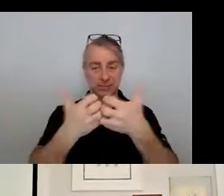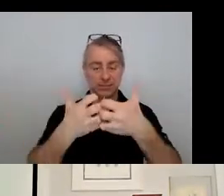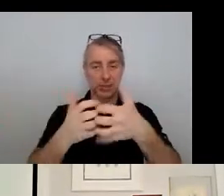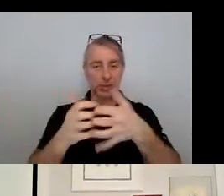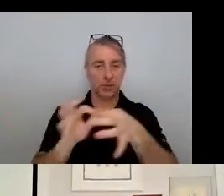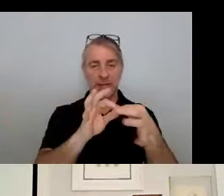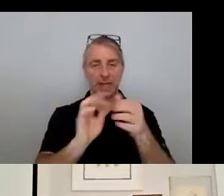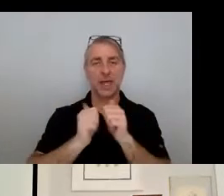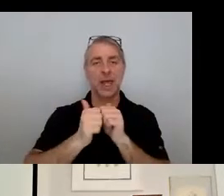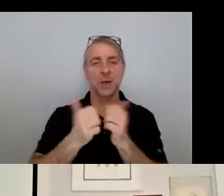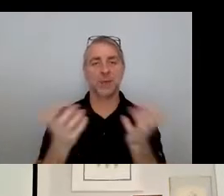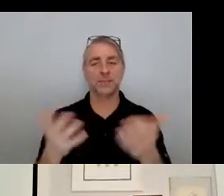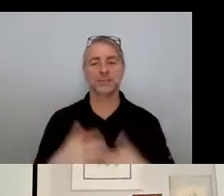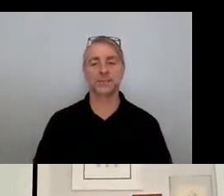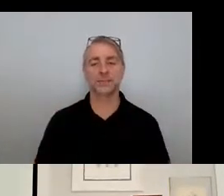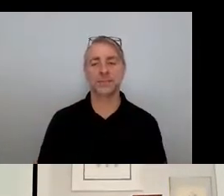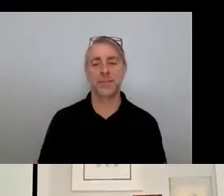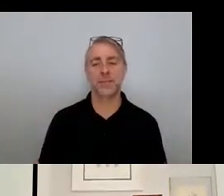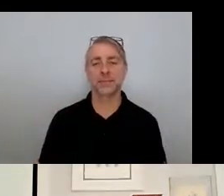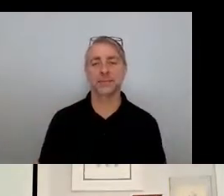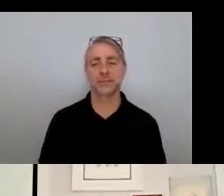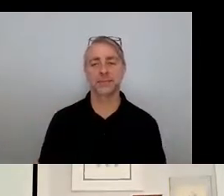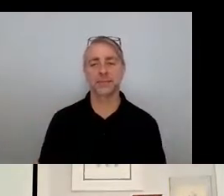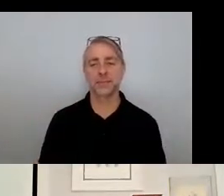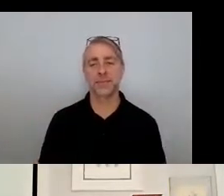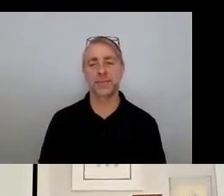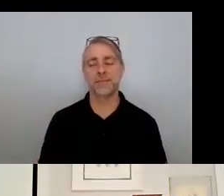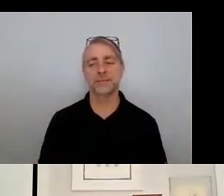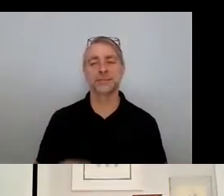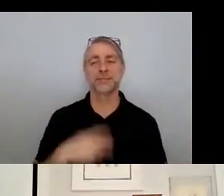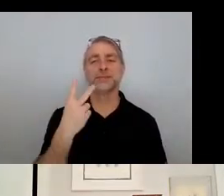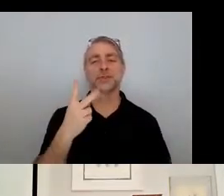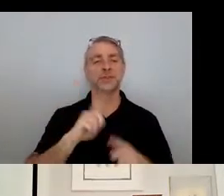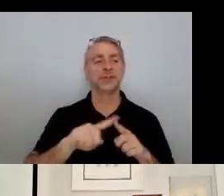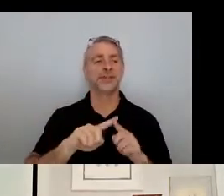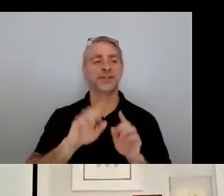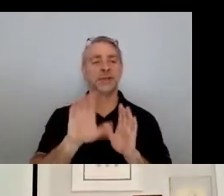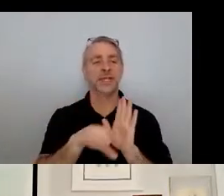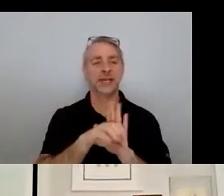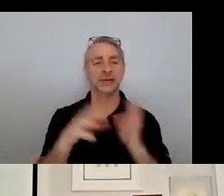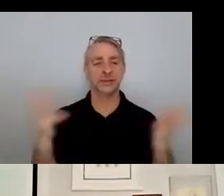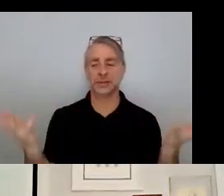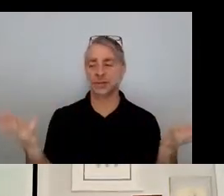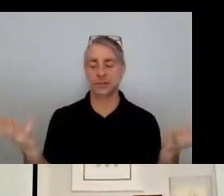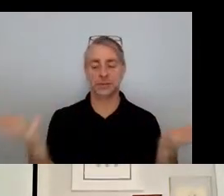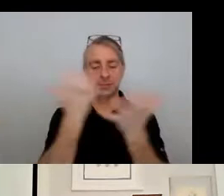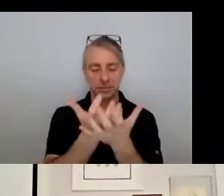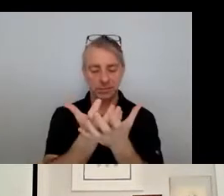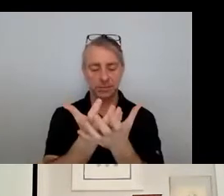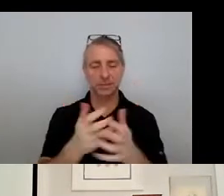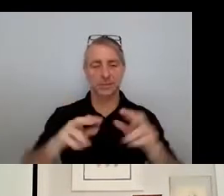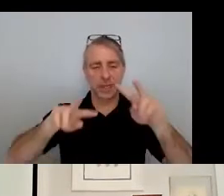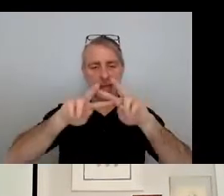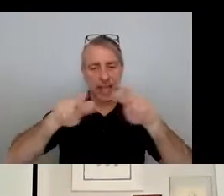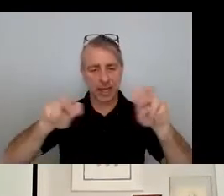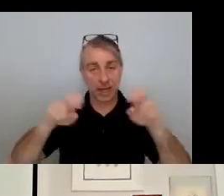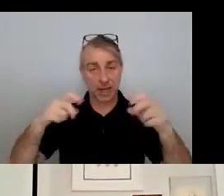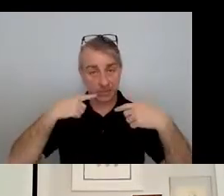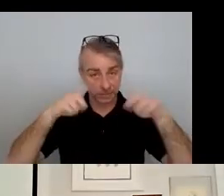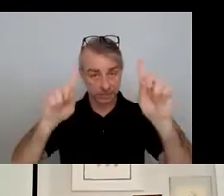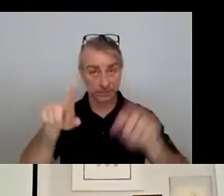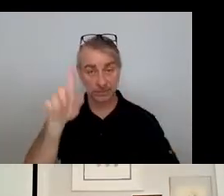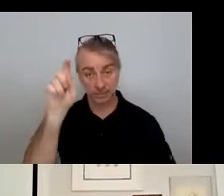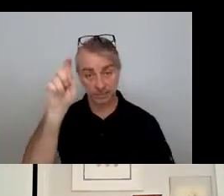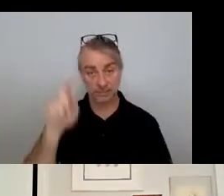between two given characteristics or so forth. So we're going to look at examples of both of those 2 questions. And these